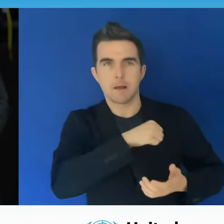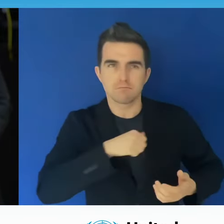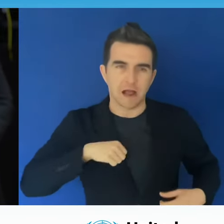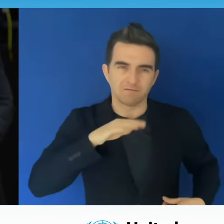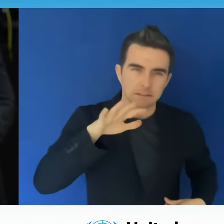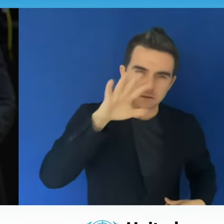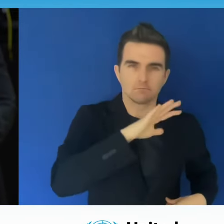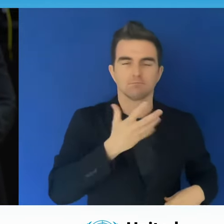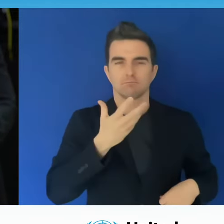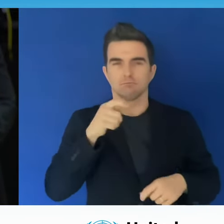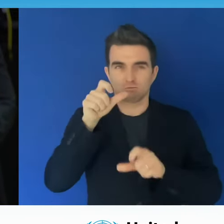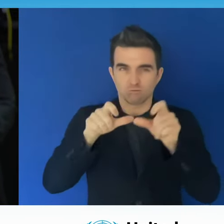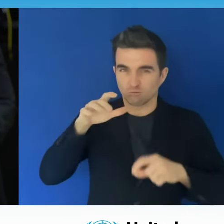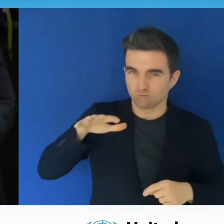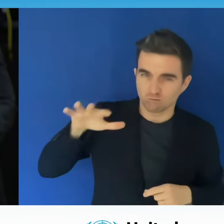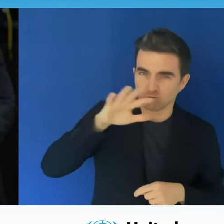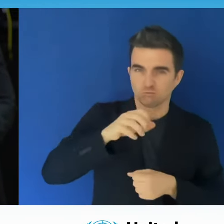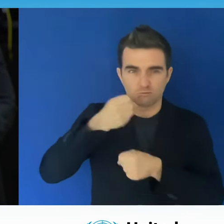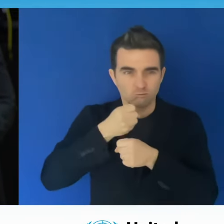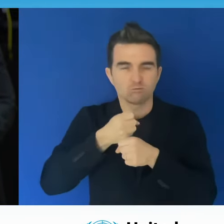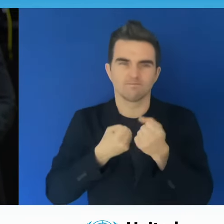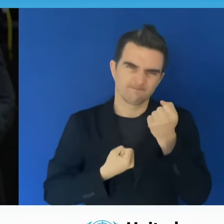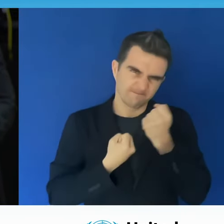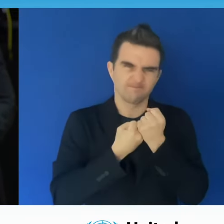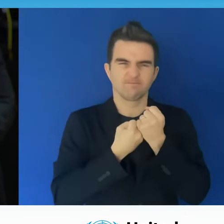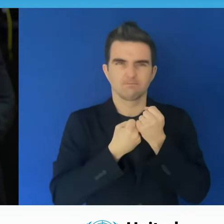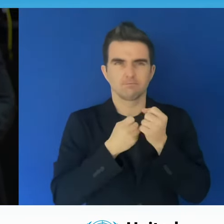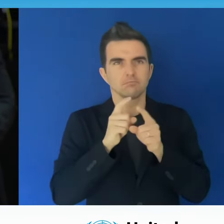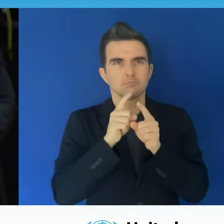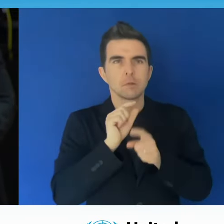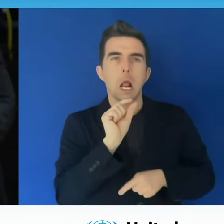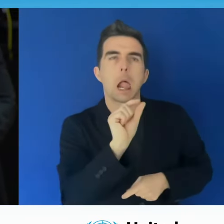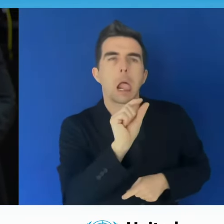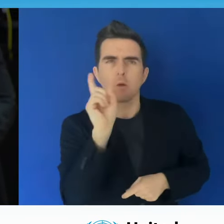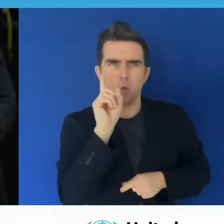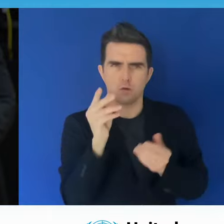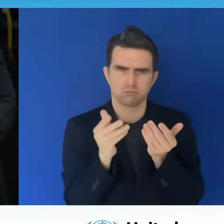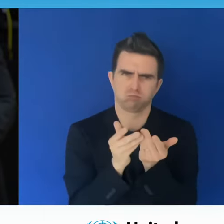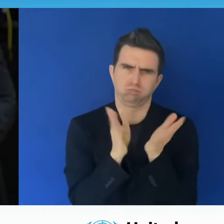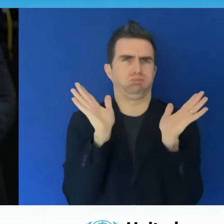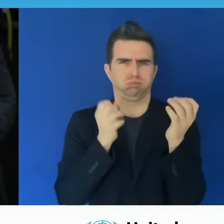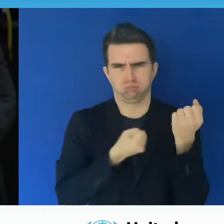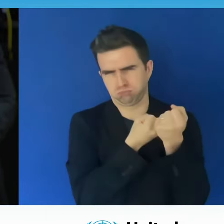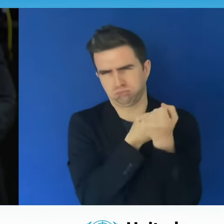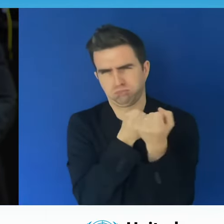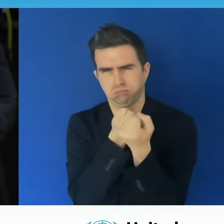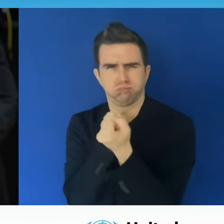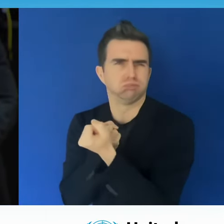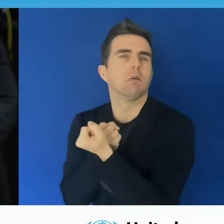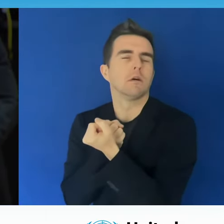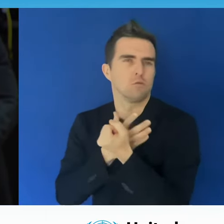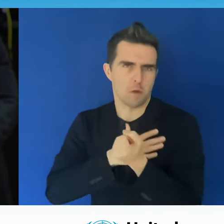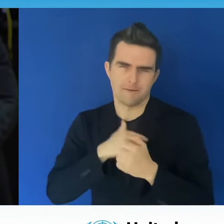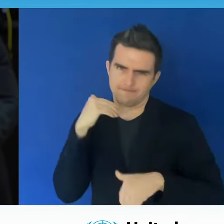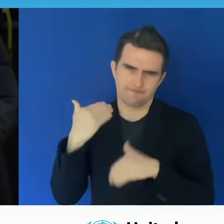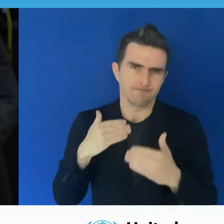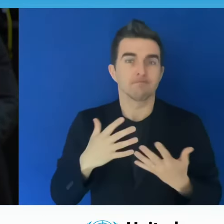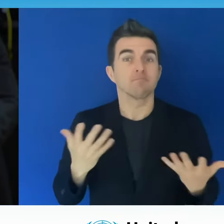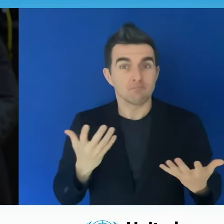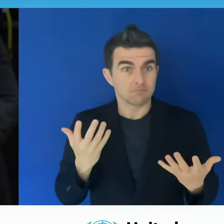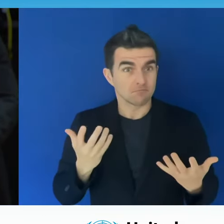because we make up to 16% of the world's population or because we are the most educated generation so far, but because